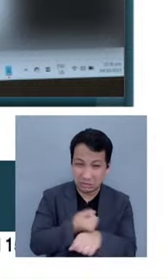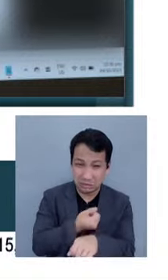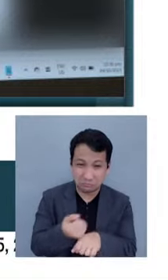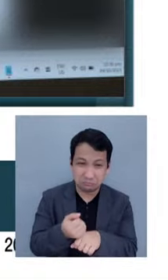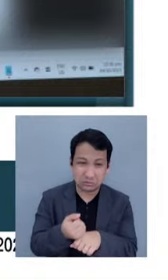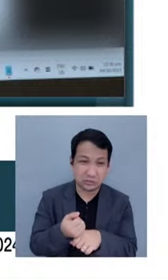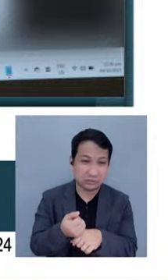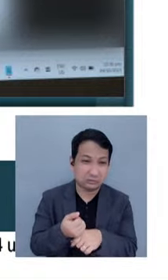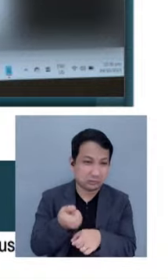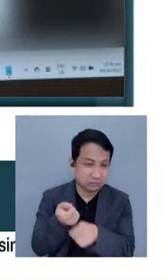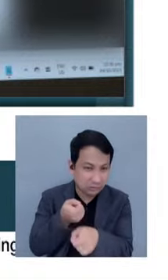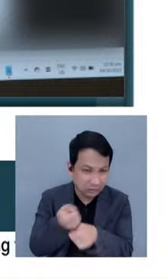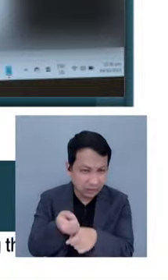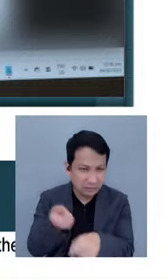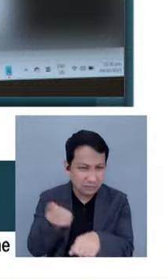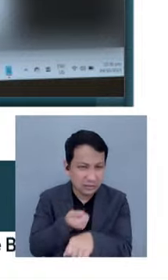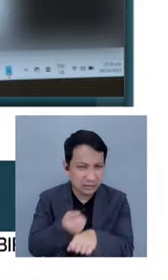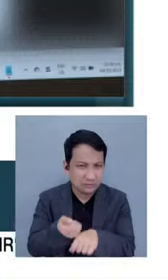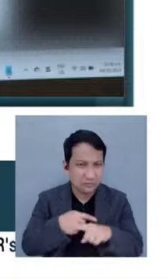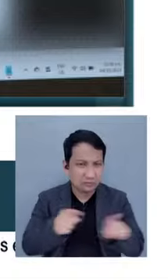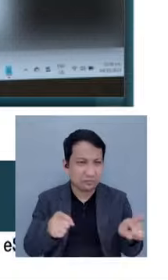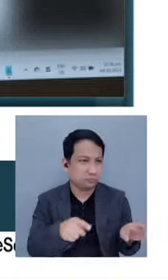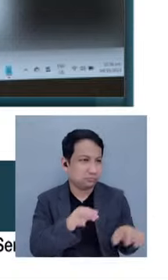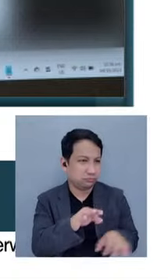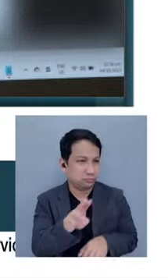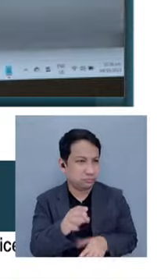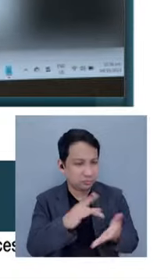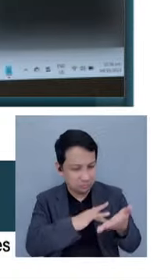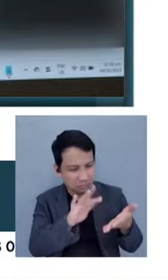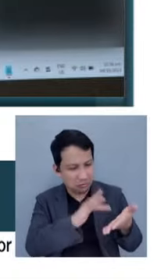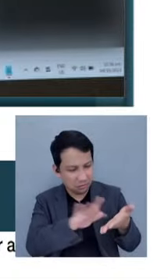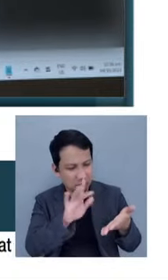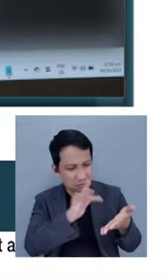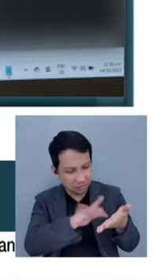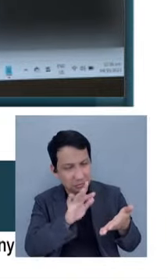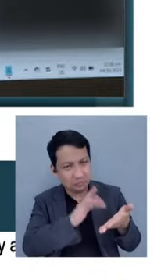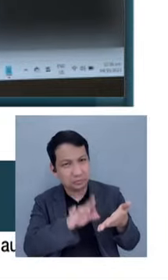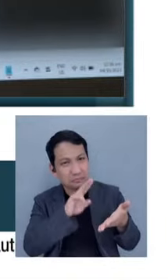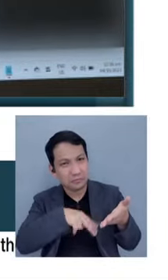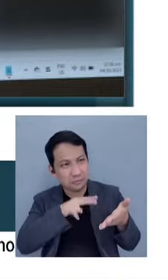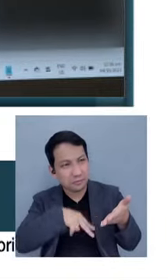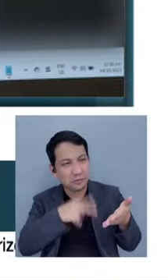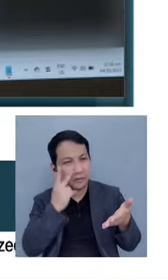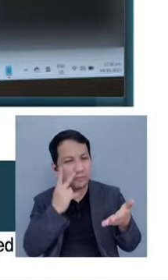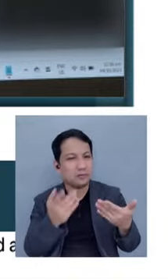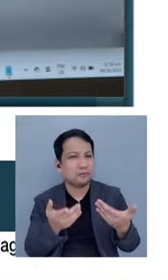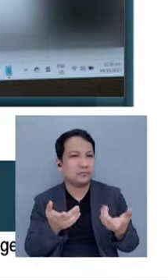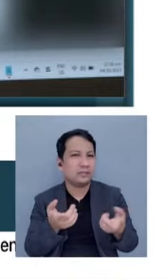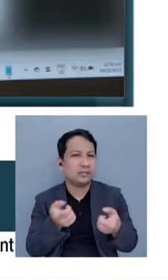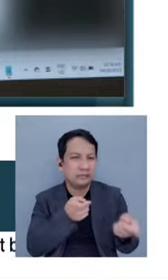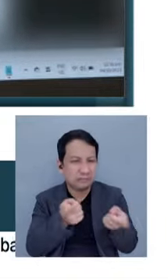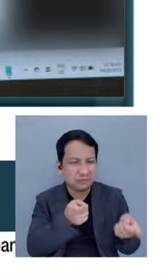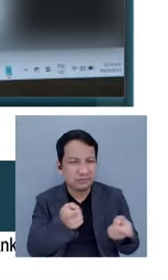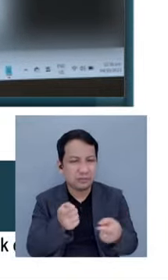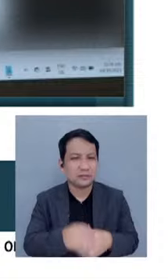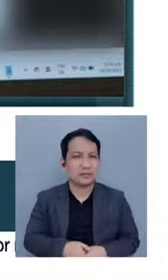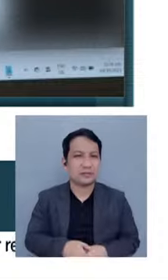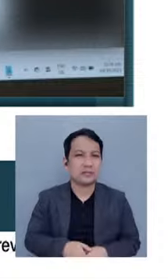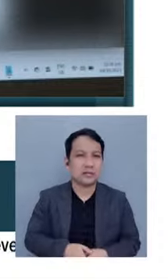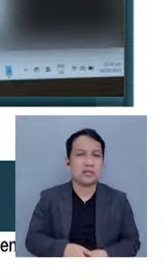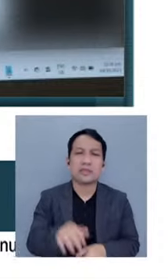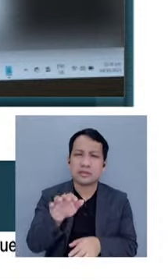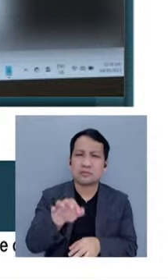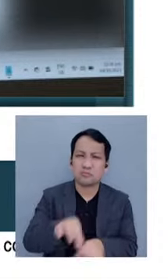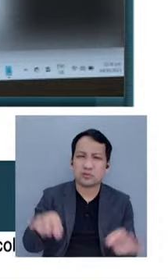watching in their free time. They just, you know, scroll and look at these videos. So let's really be very careful.